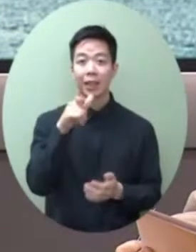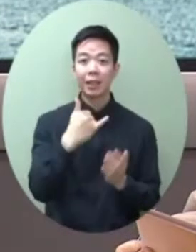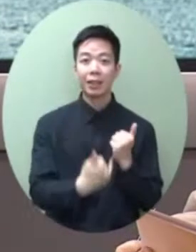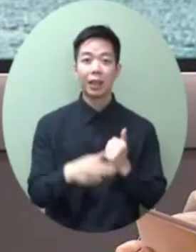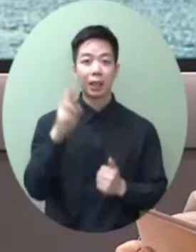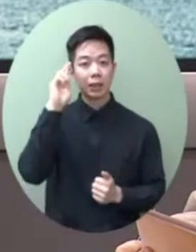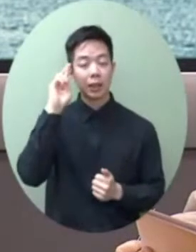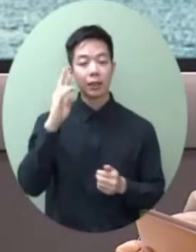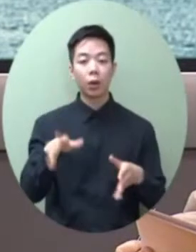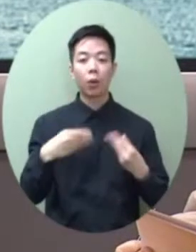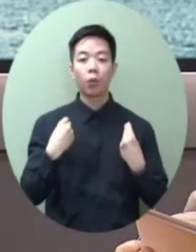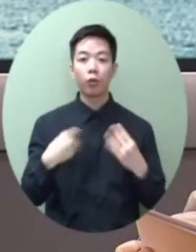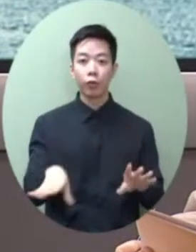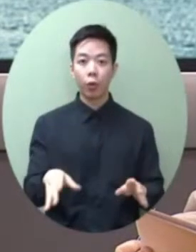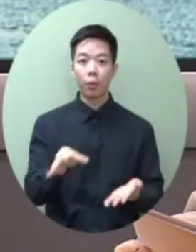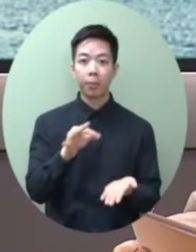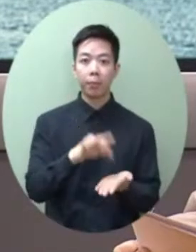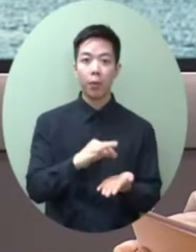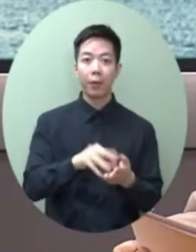positive.